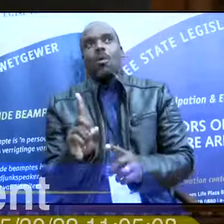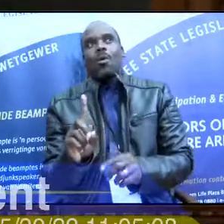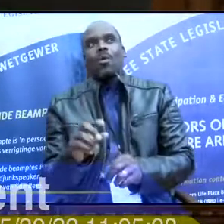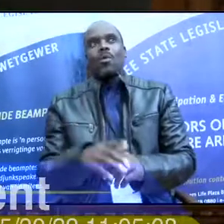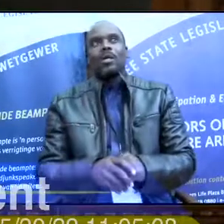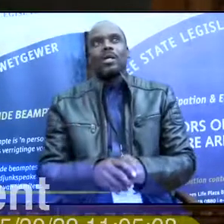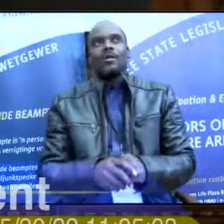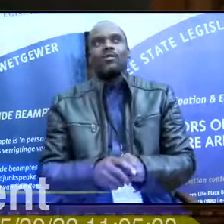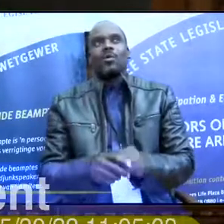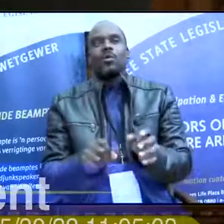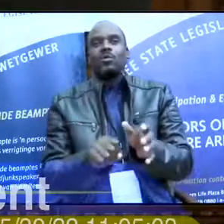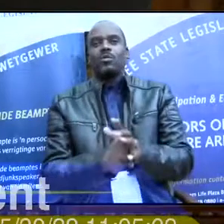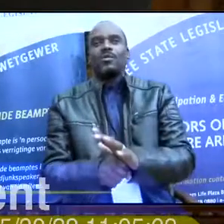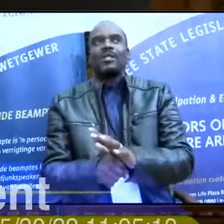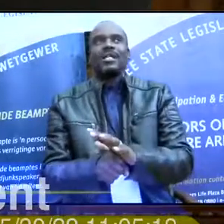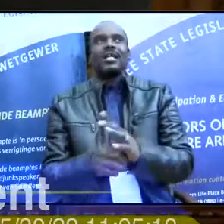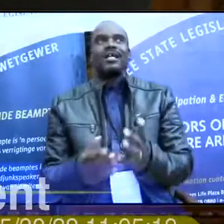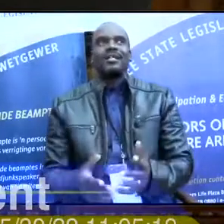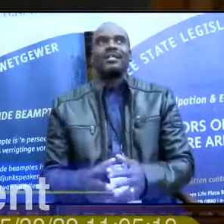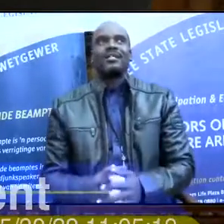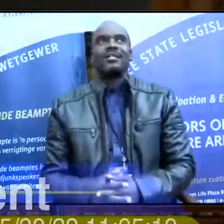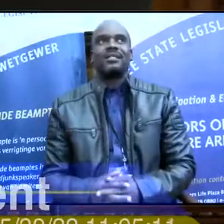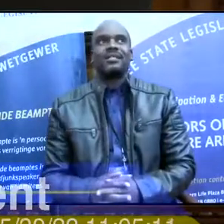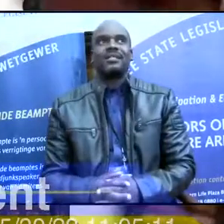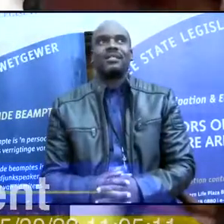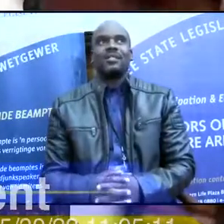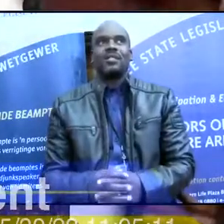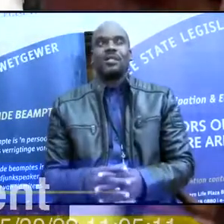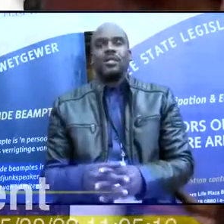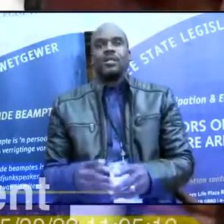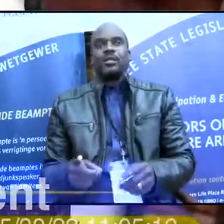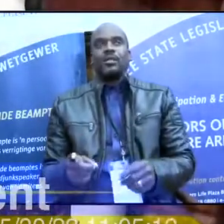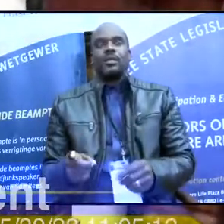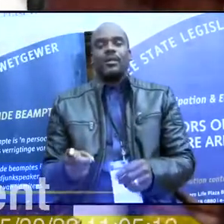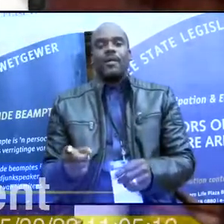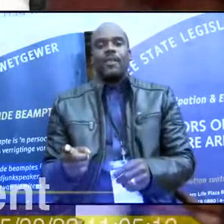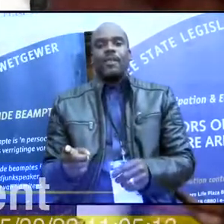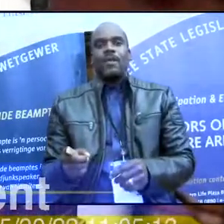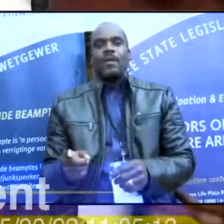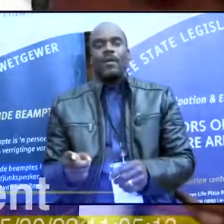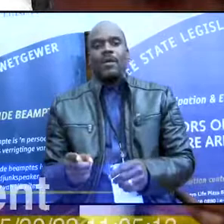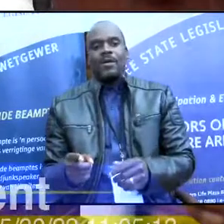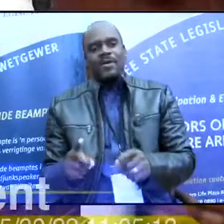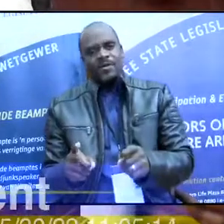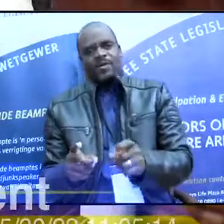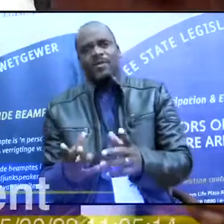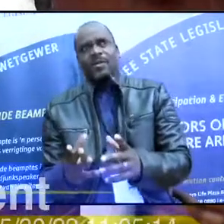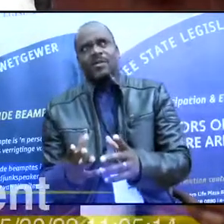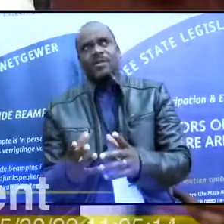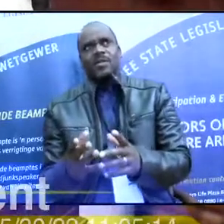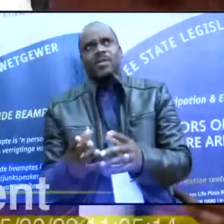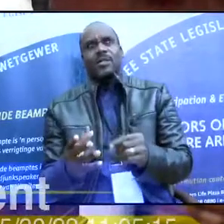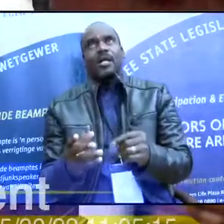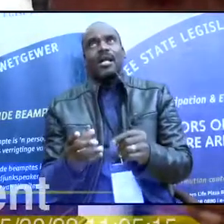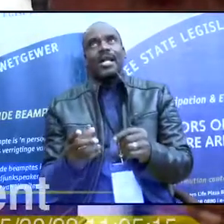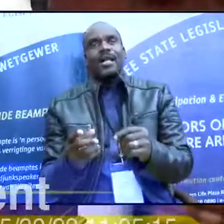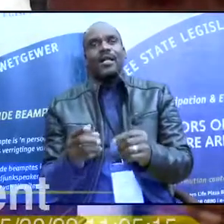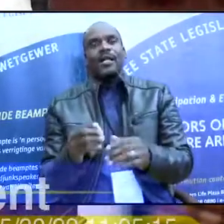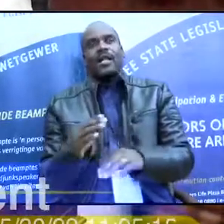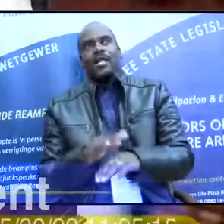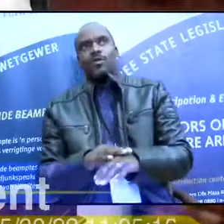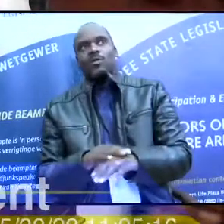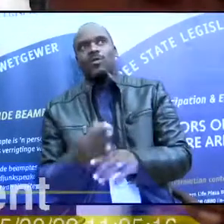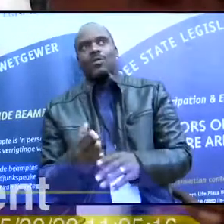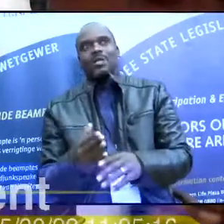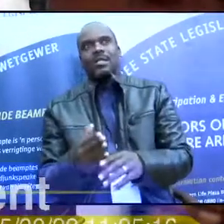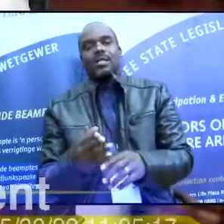covert 19 becomes less contagious amongst communities possibly due to herd immunity as well as increase